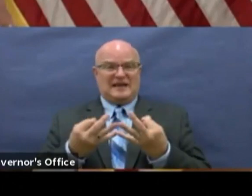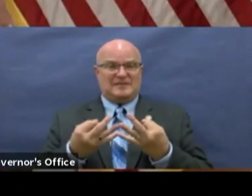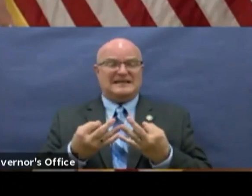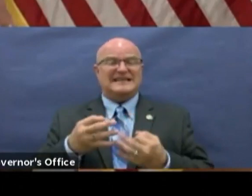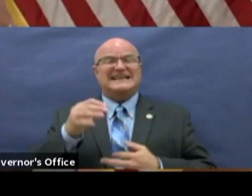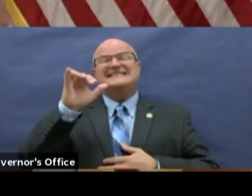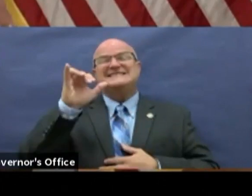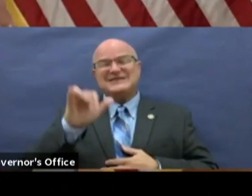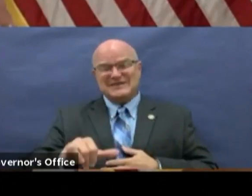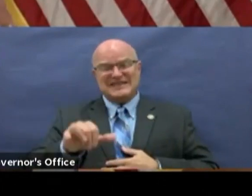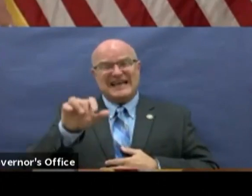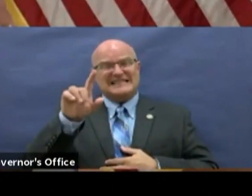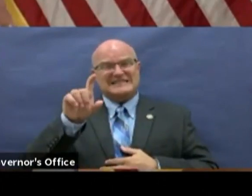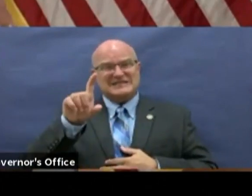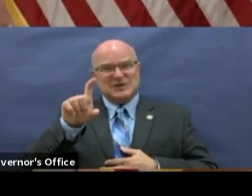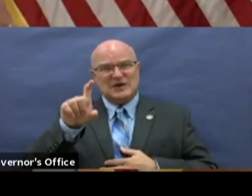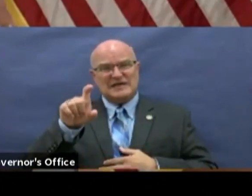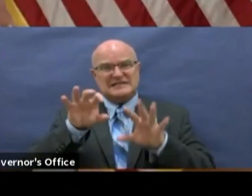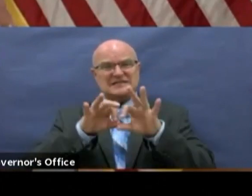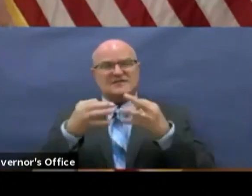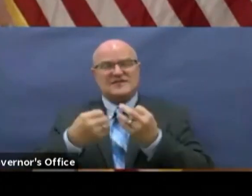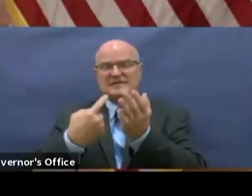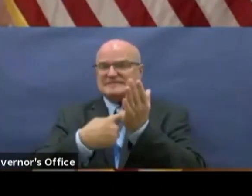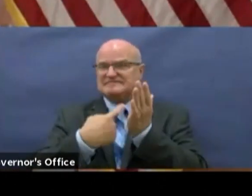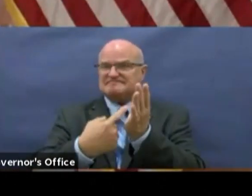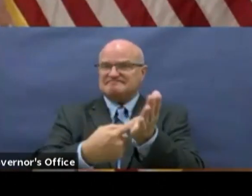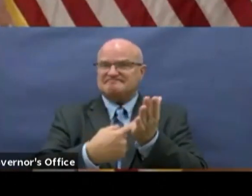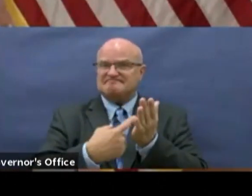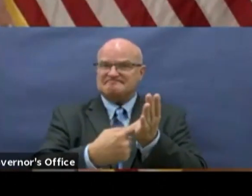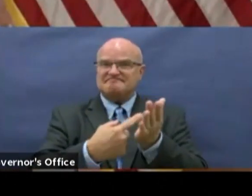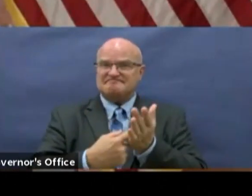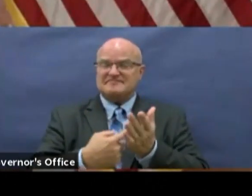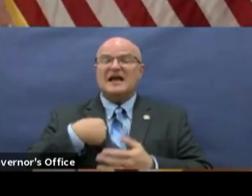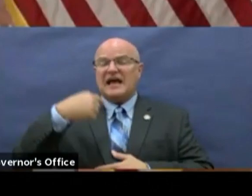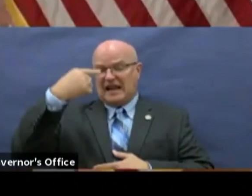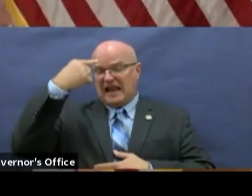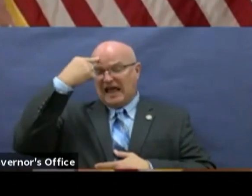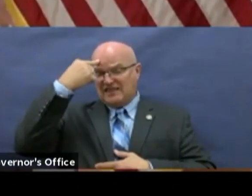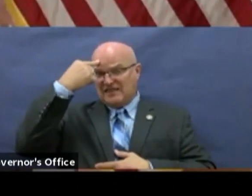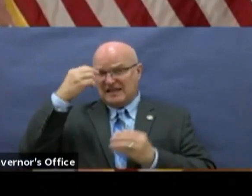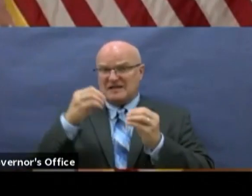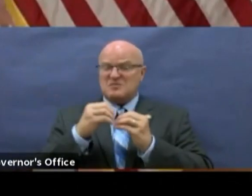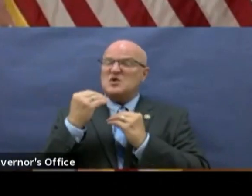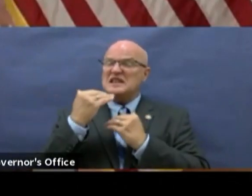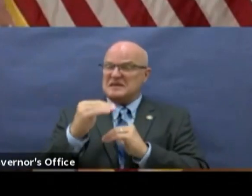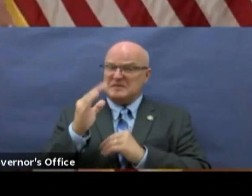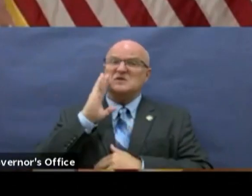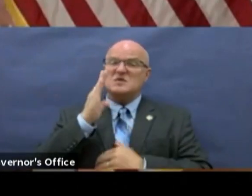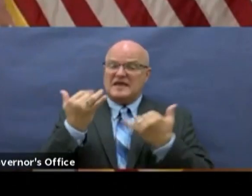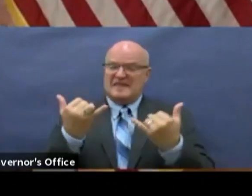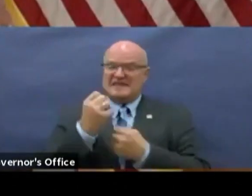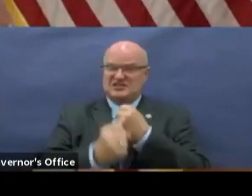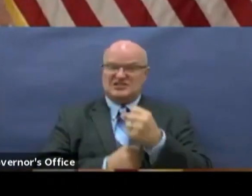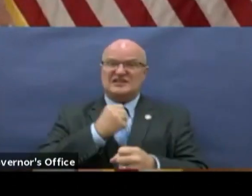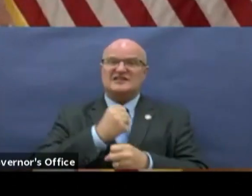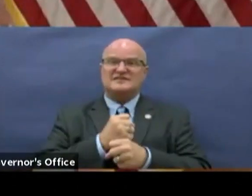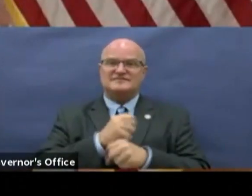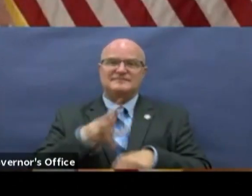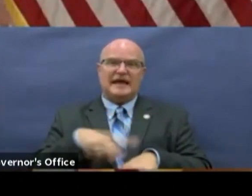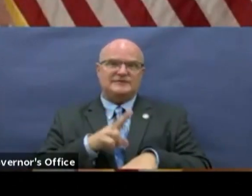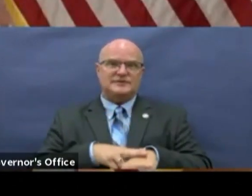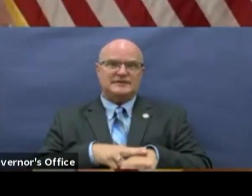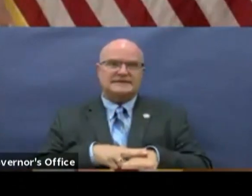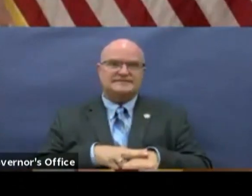that families need to make those decisions on. And I think that they will be more limited this year,